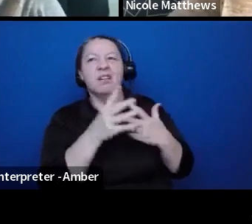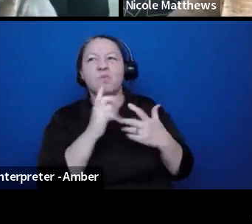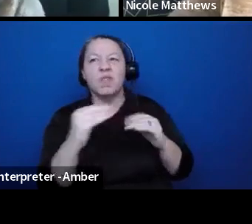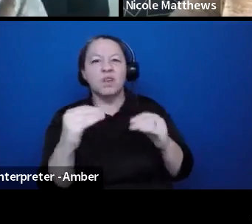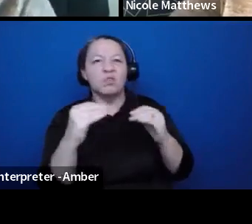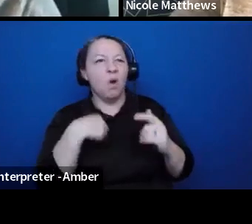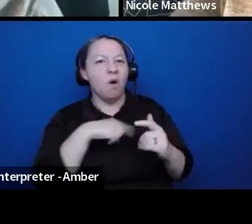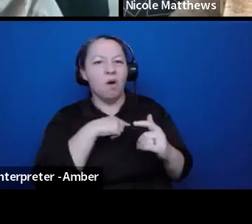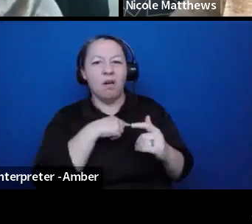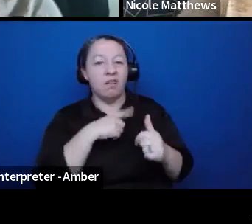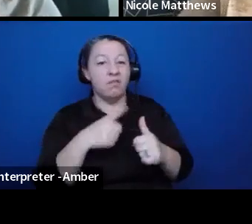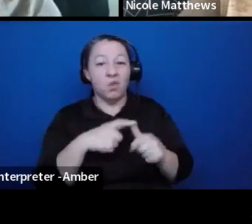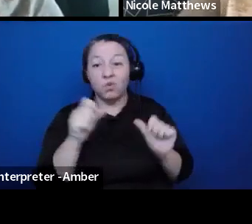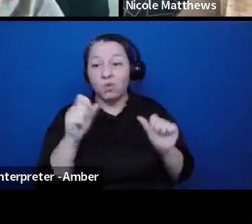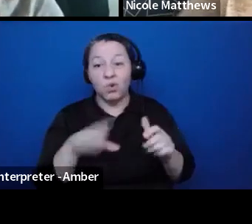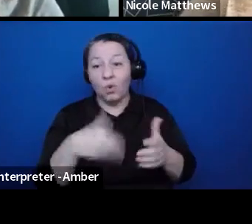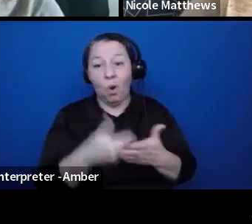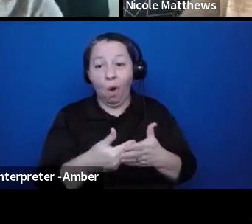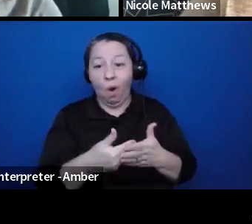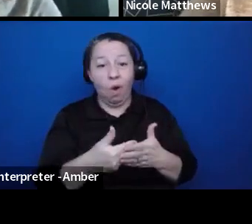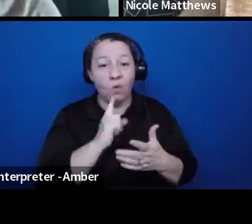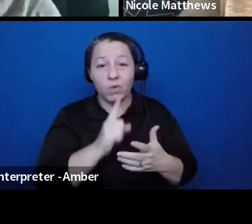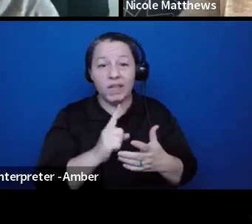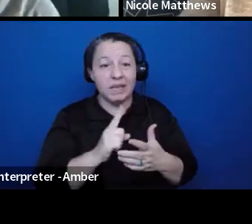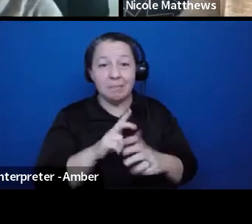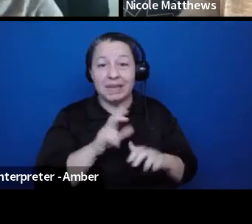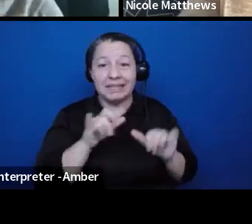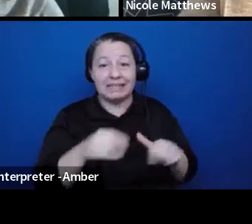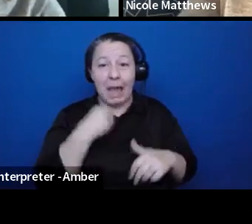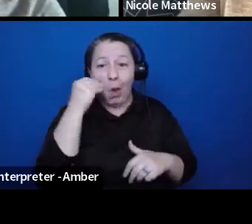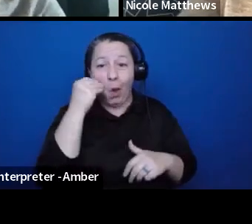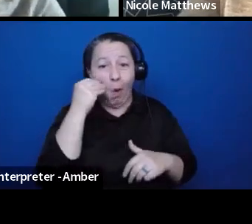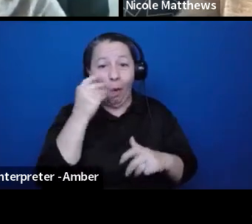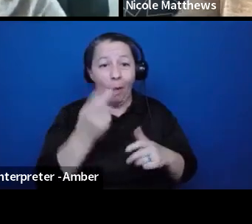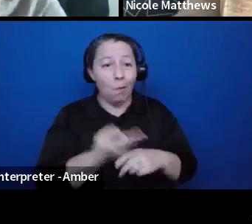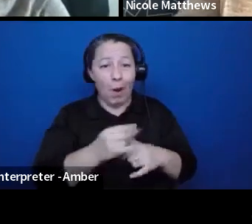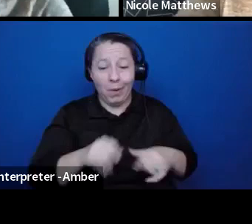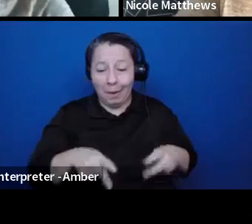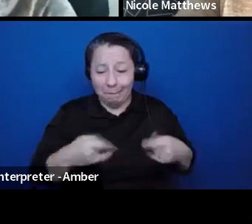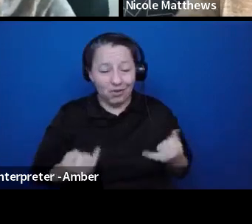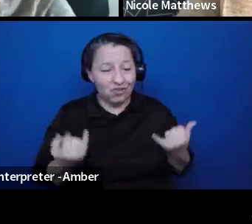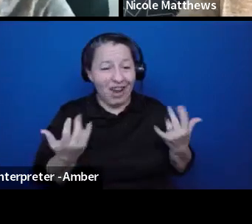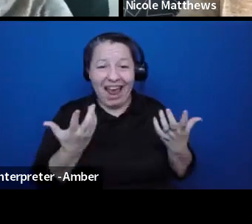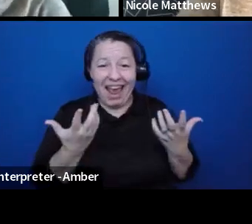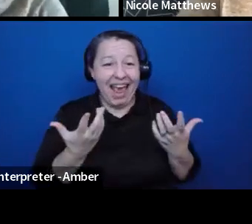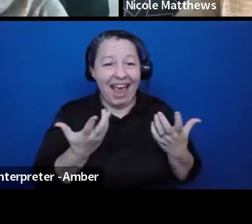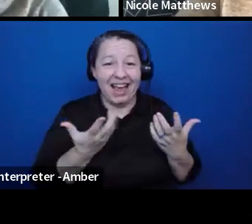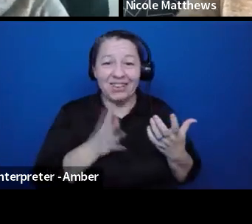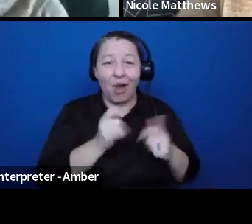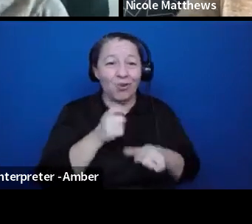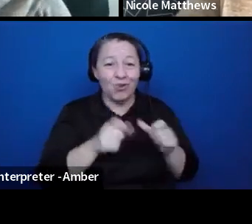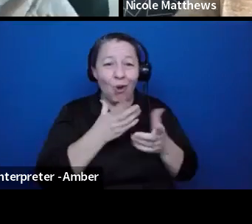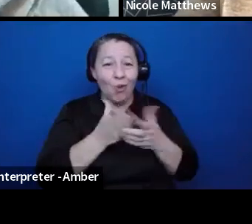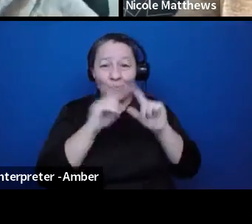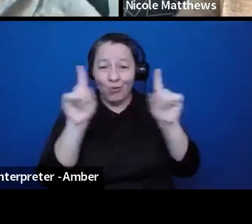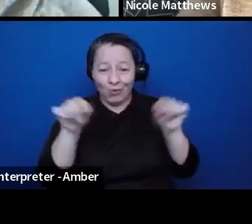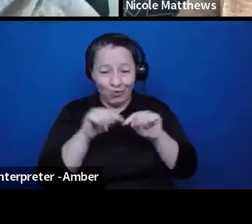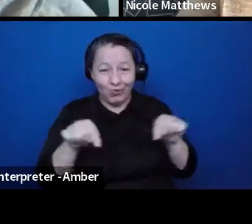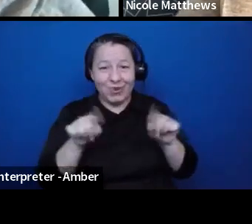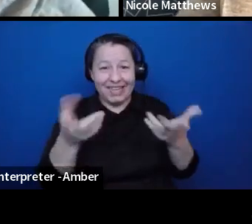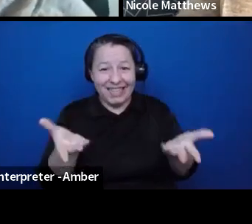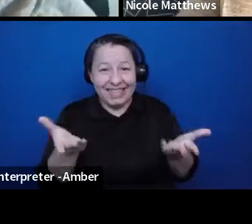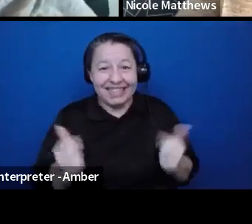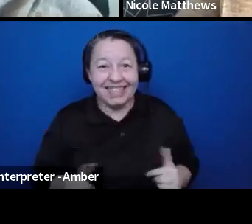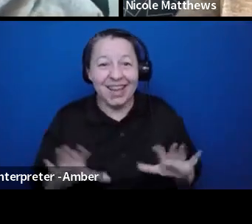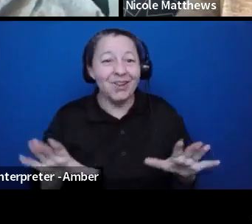in our pajamas at home on a TV screen talking to each other and get a lot of work done. But the other thing